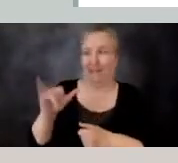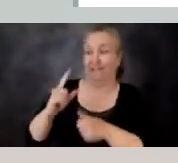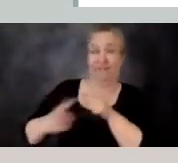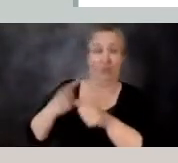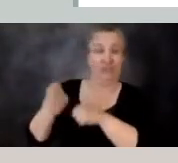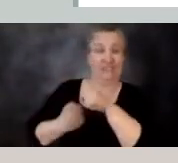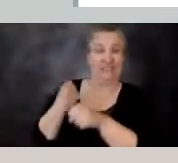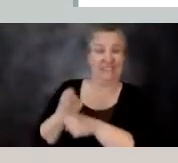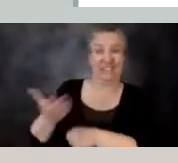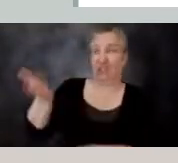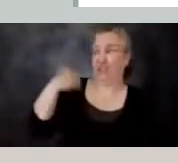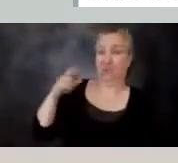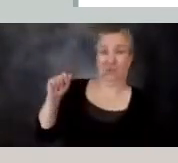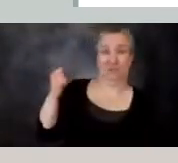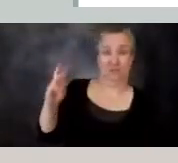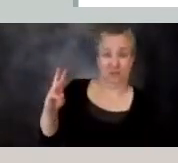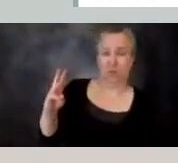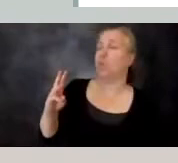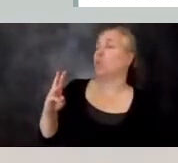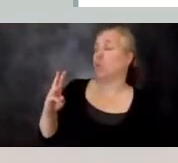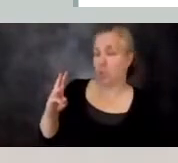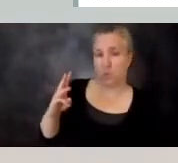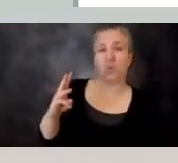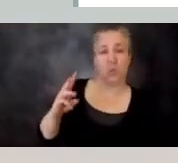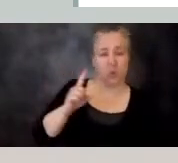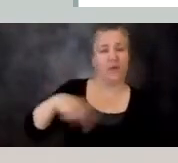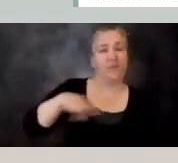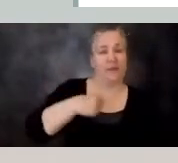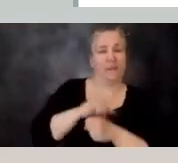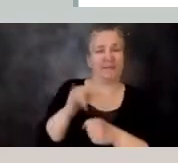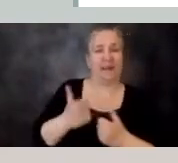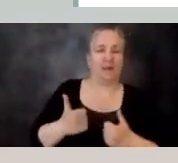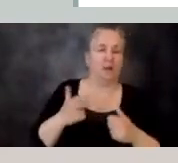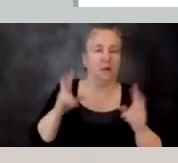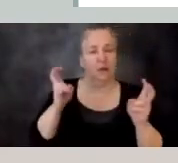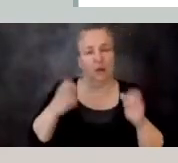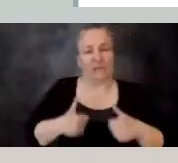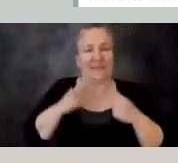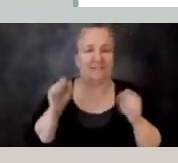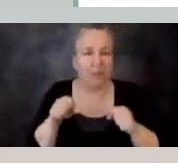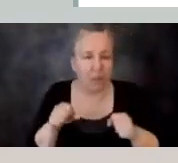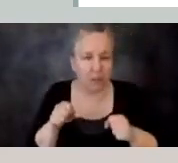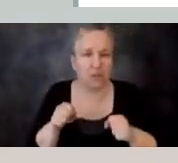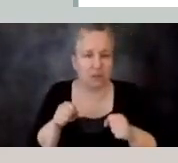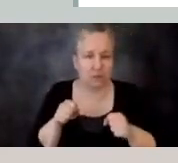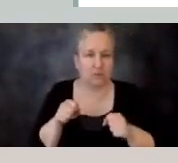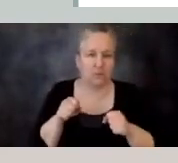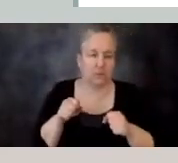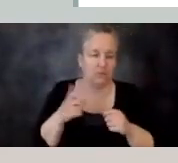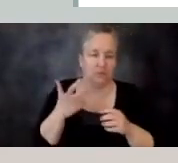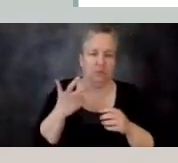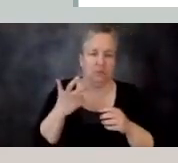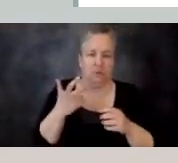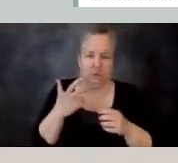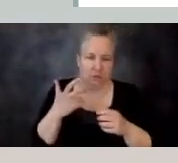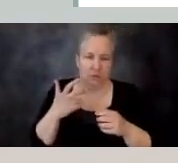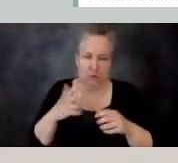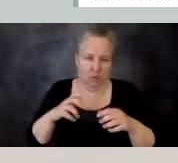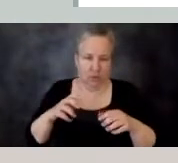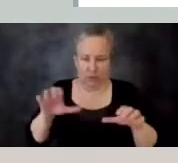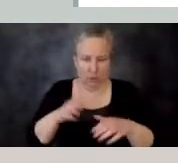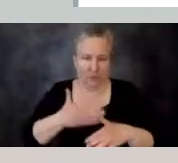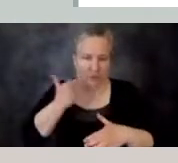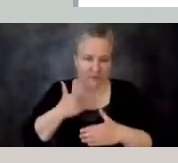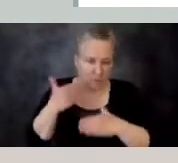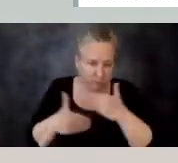back in 2016, to make that livable, survivable, and make the most of that. And then